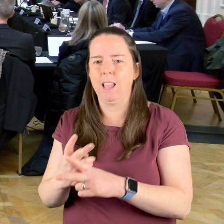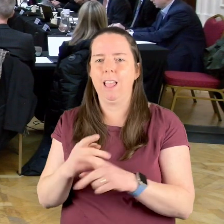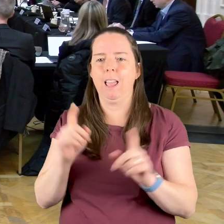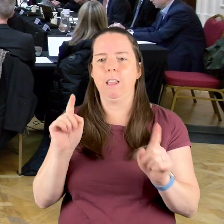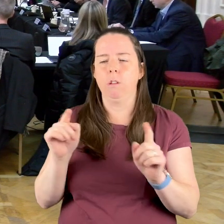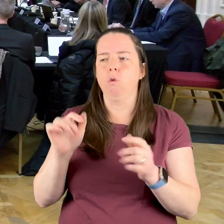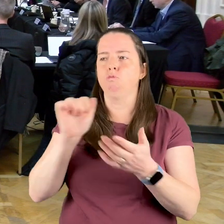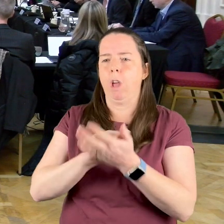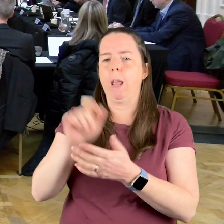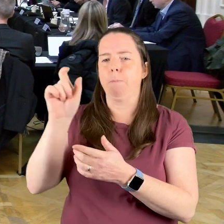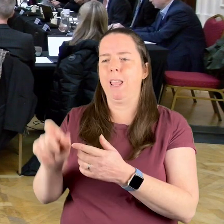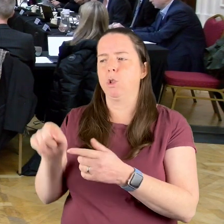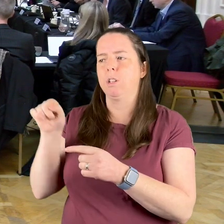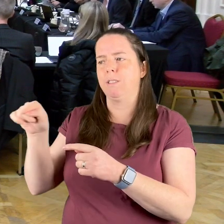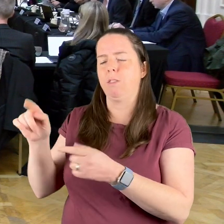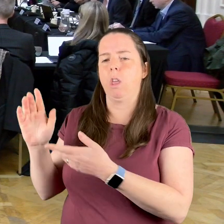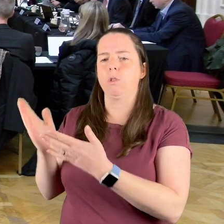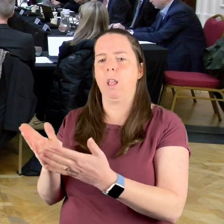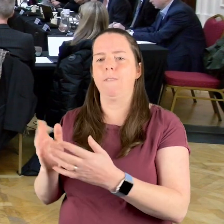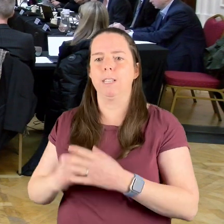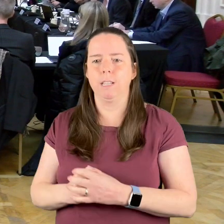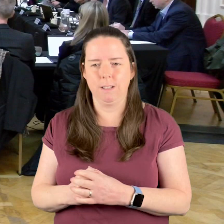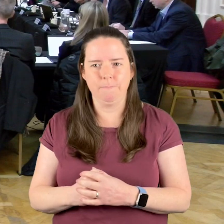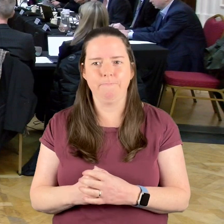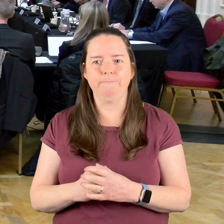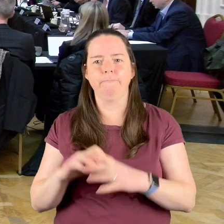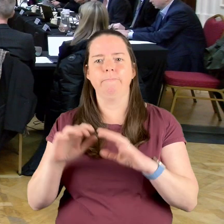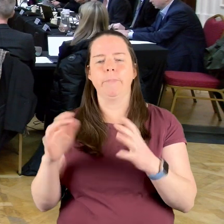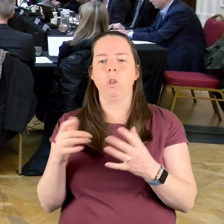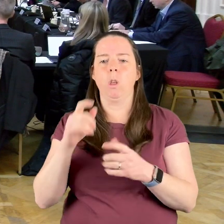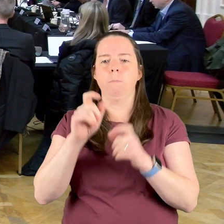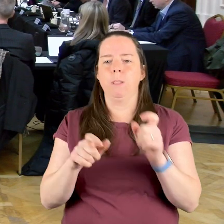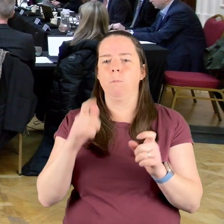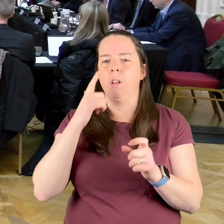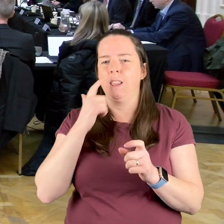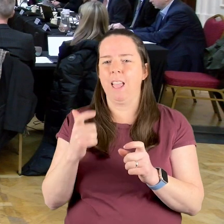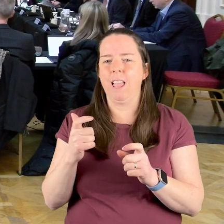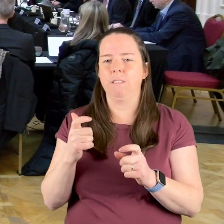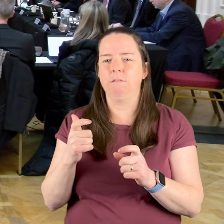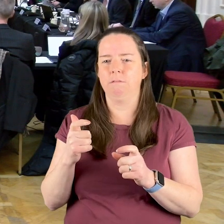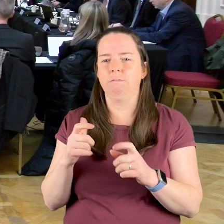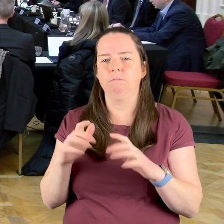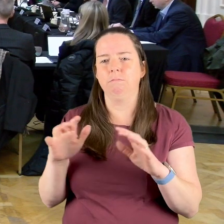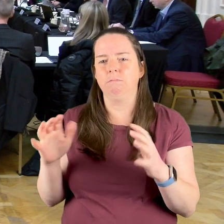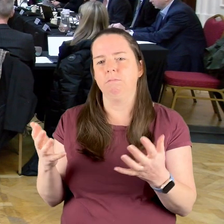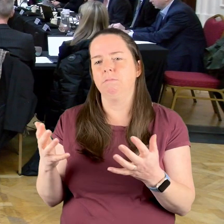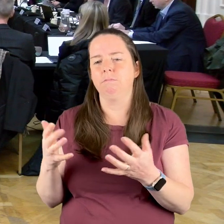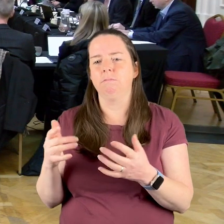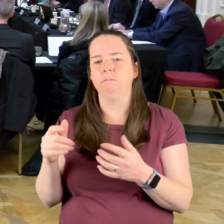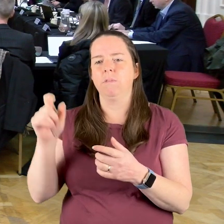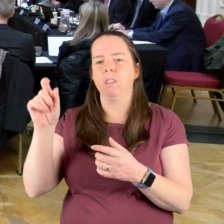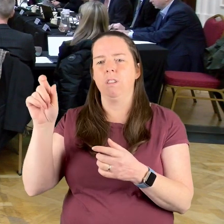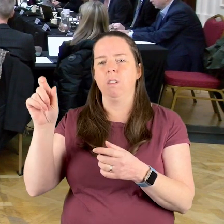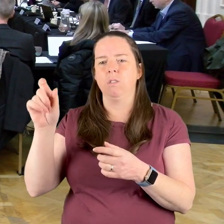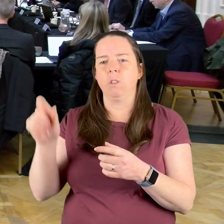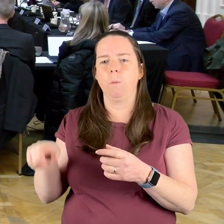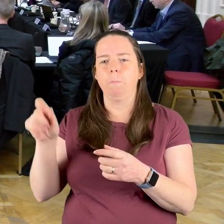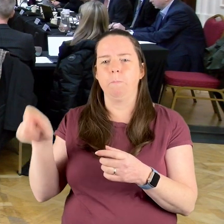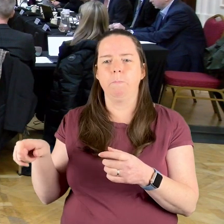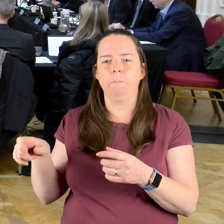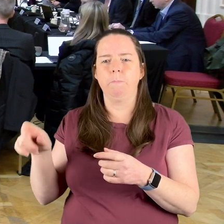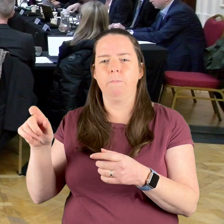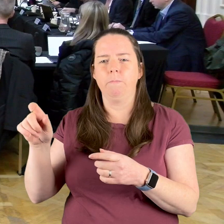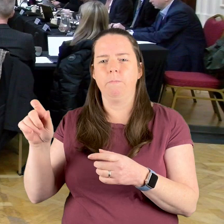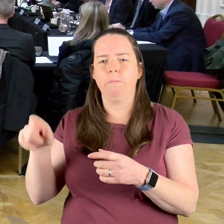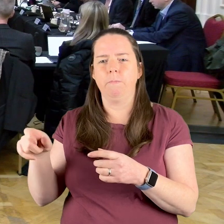those services, and in reach, so that people are able to pull sort of patients into